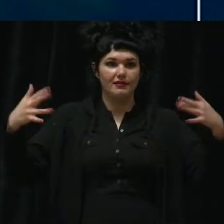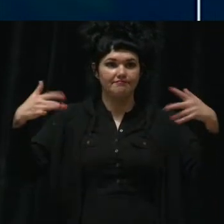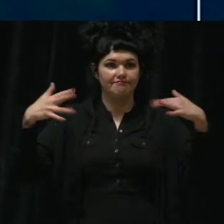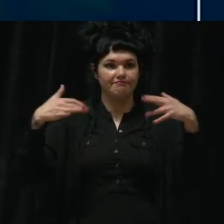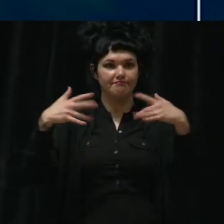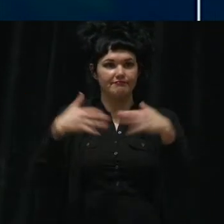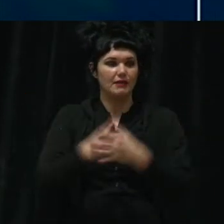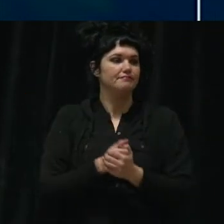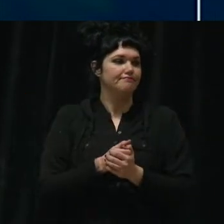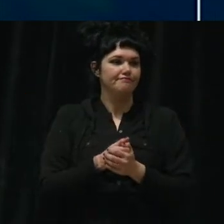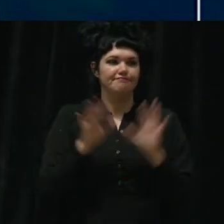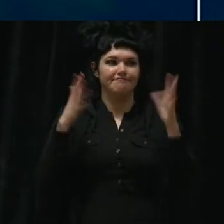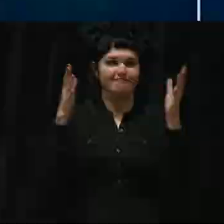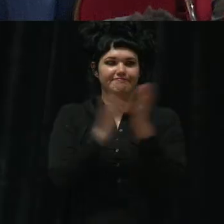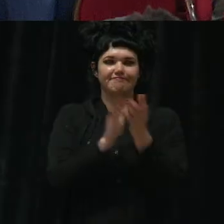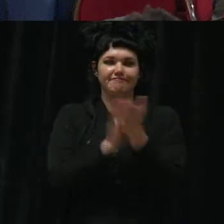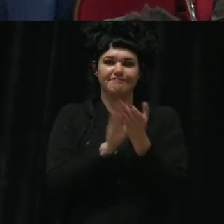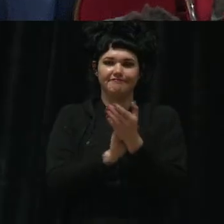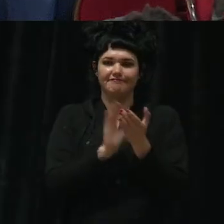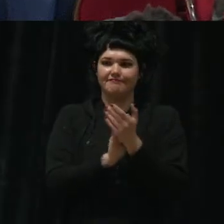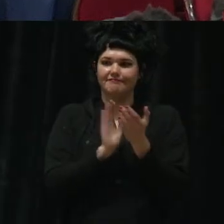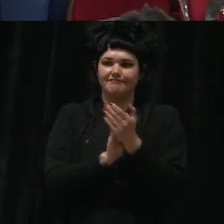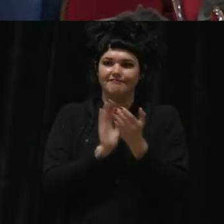want to acknowledge Pat as well.